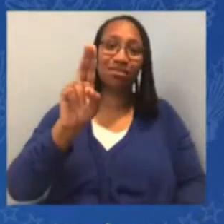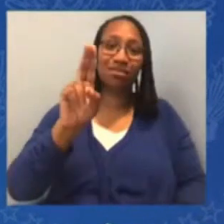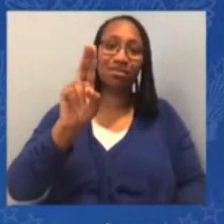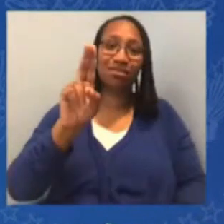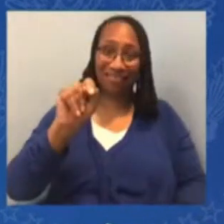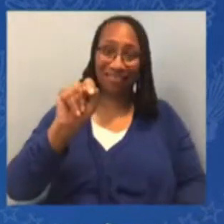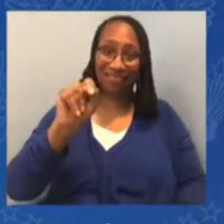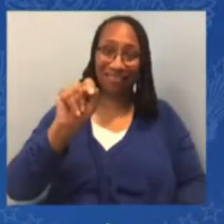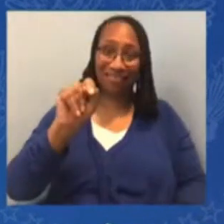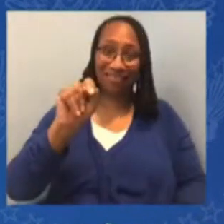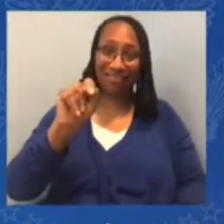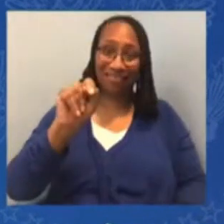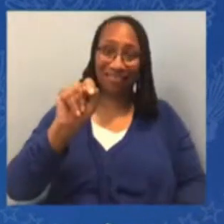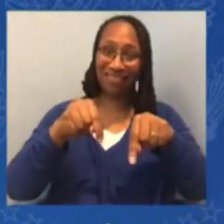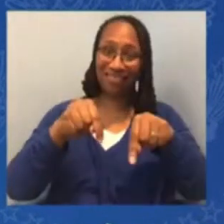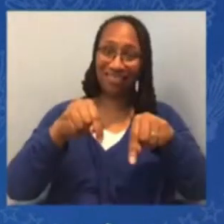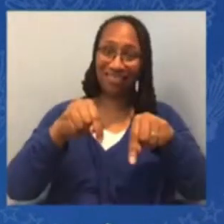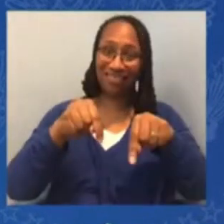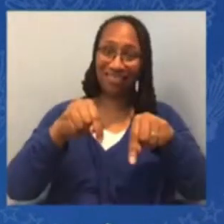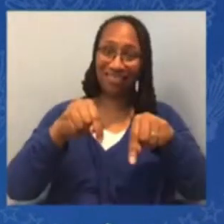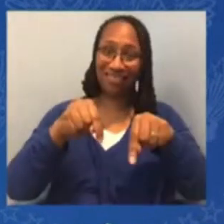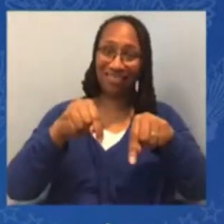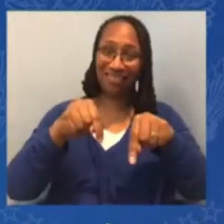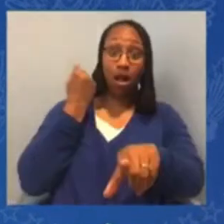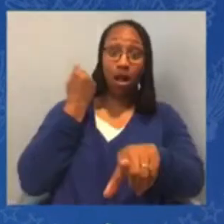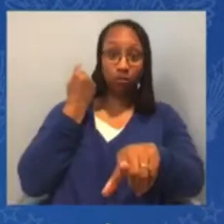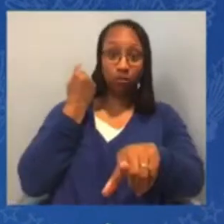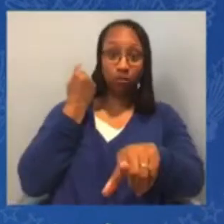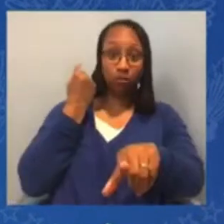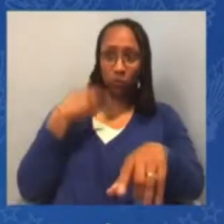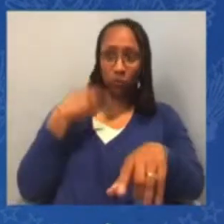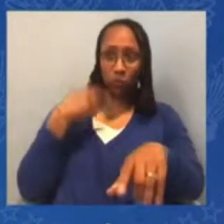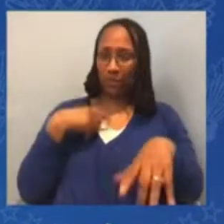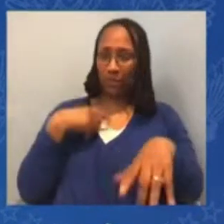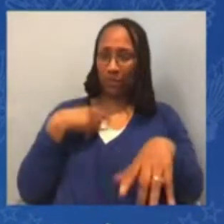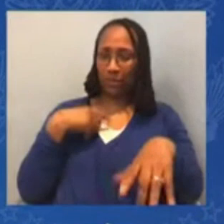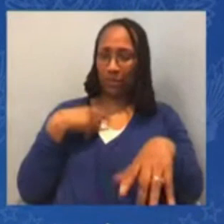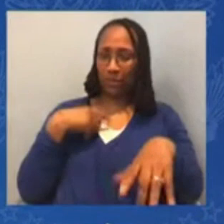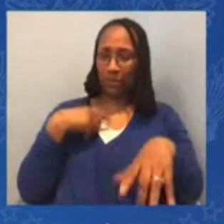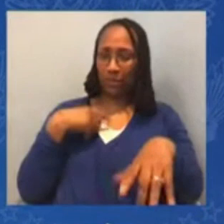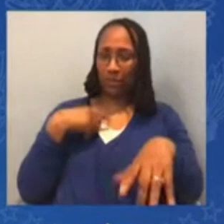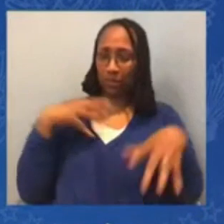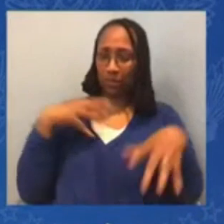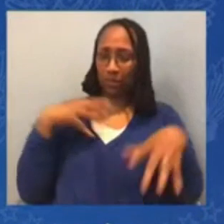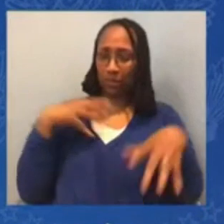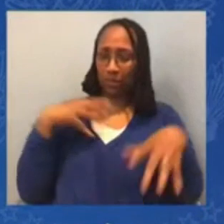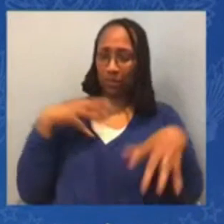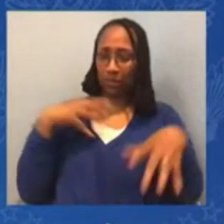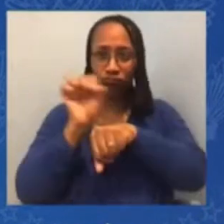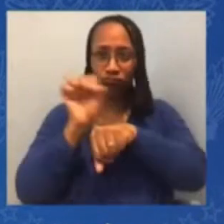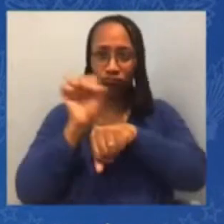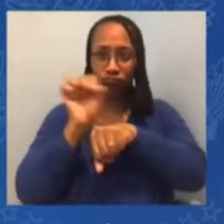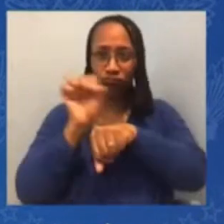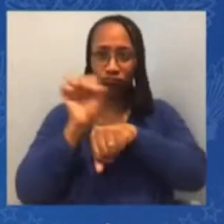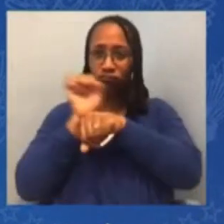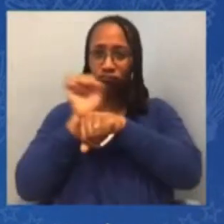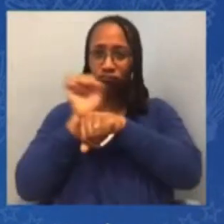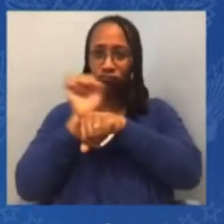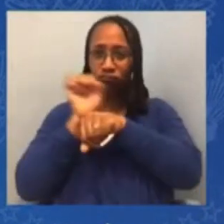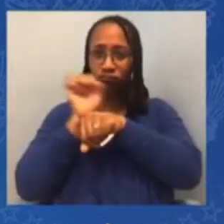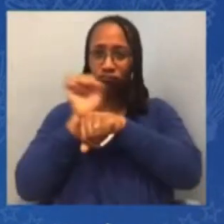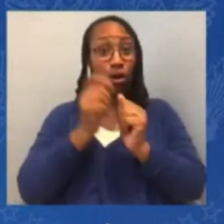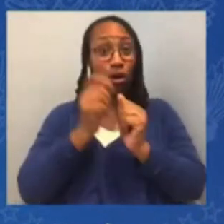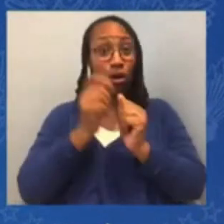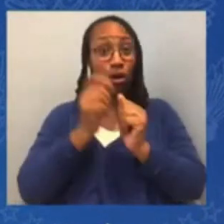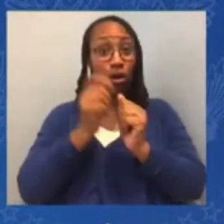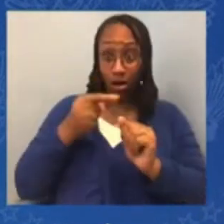many families. Every one of those families, I met at all the places I mentioned. I was there for, met with